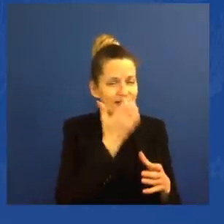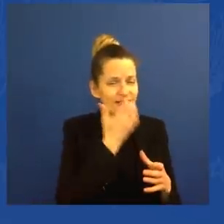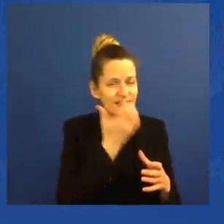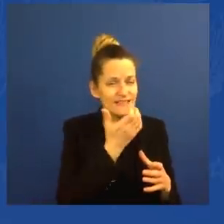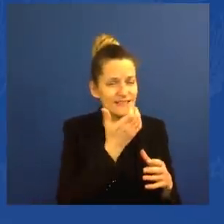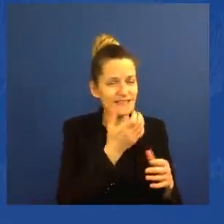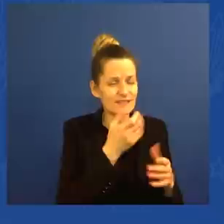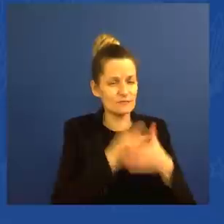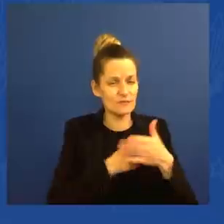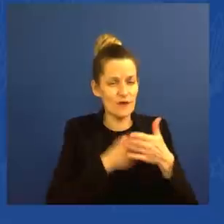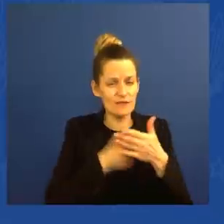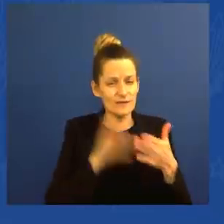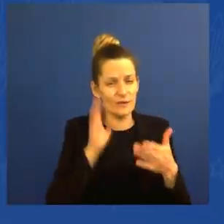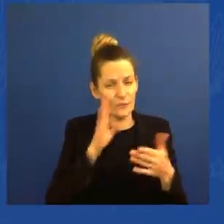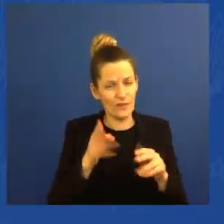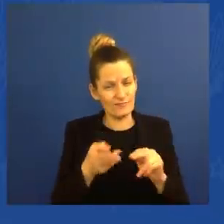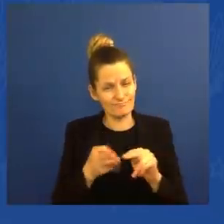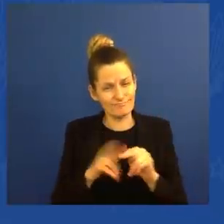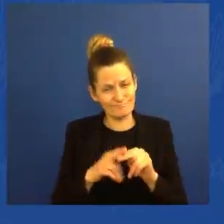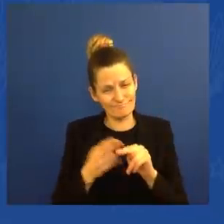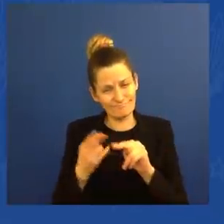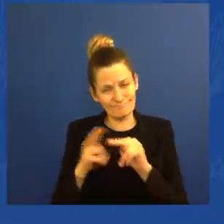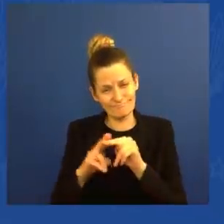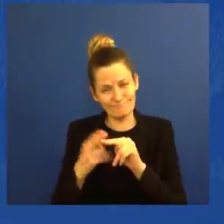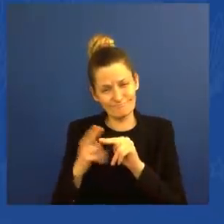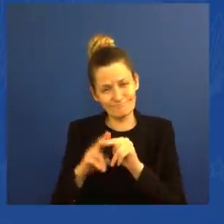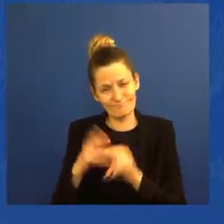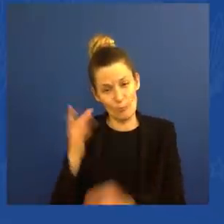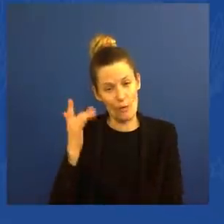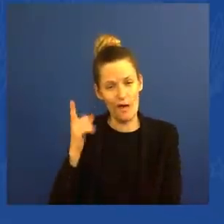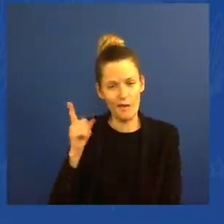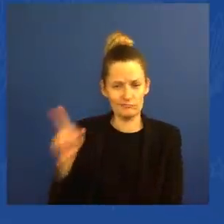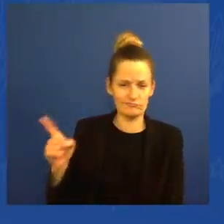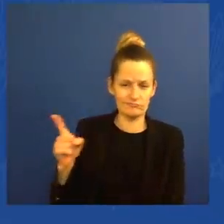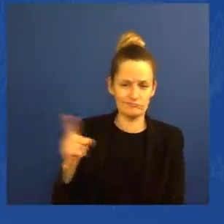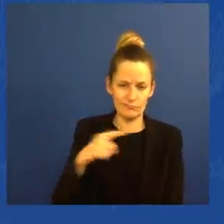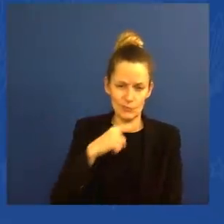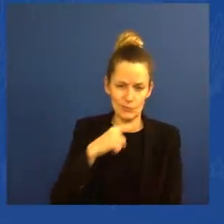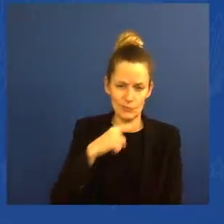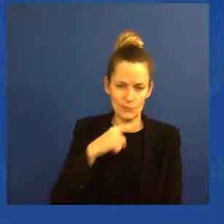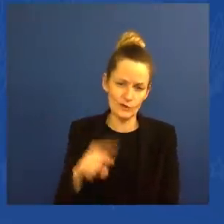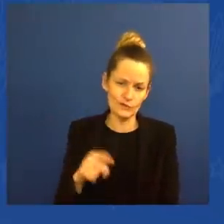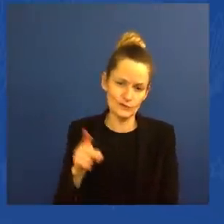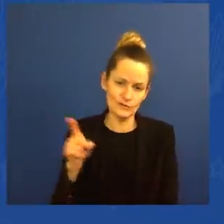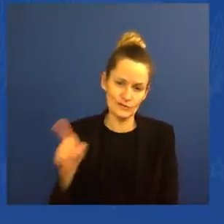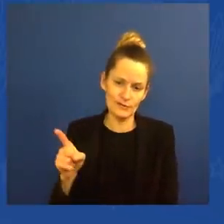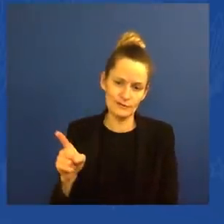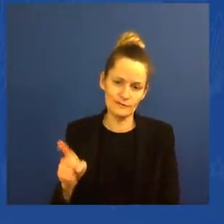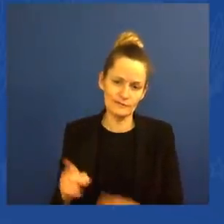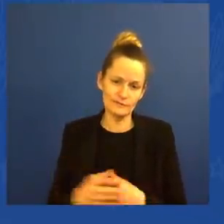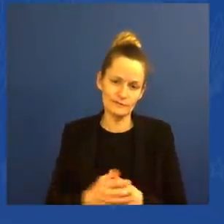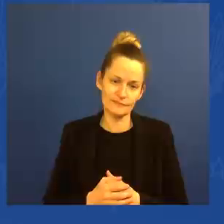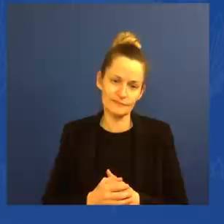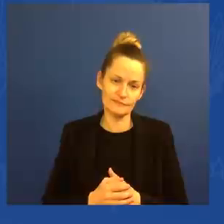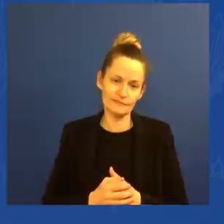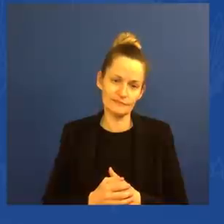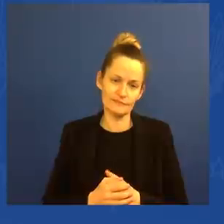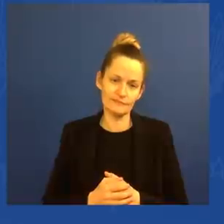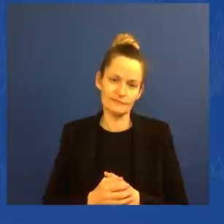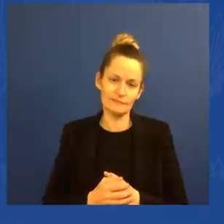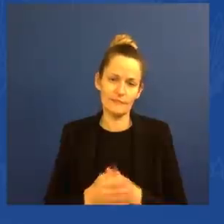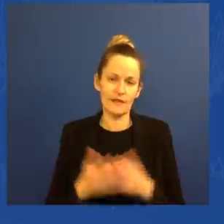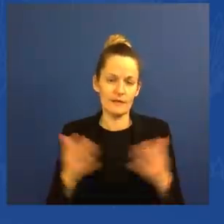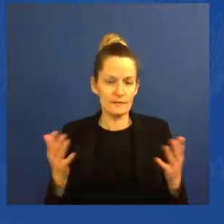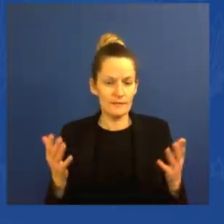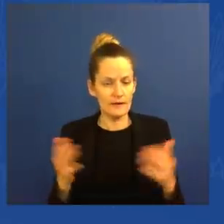on. But what happened? There's other ways. My dad used to talk about the standard of living. It